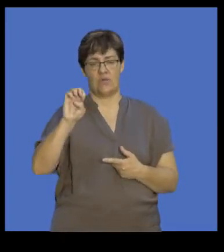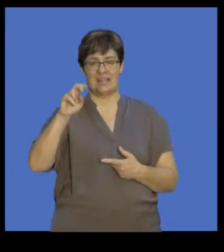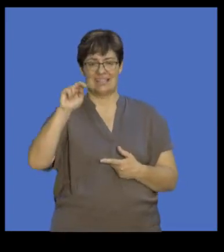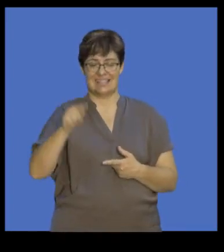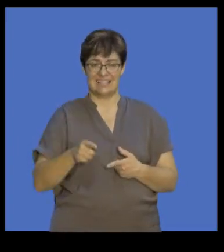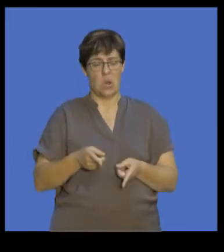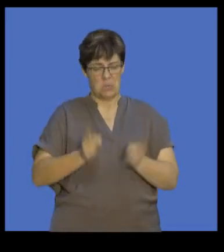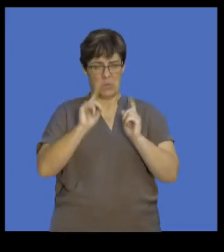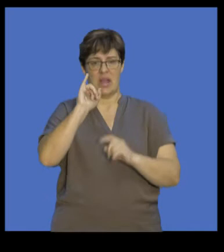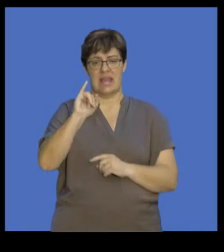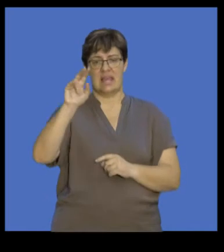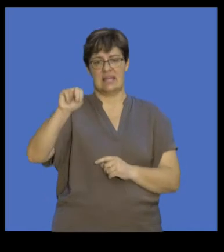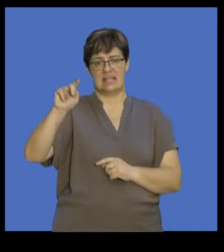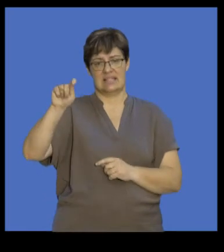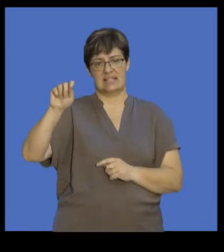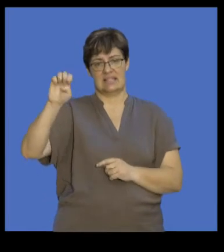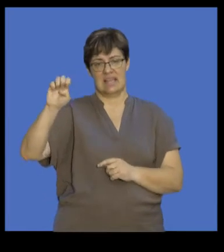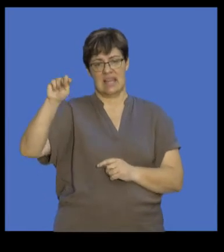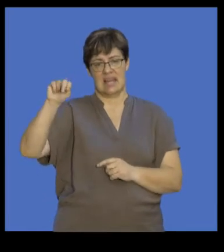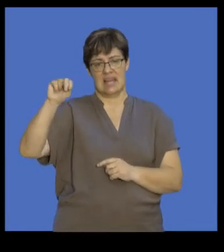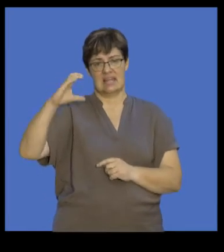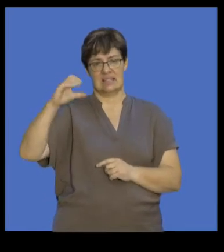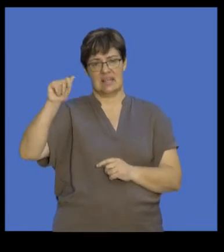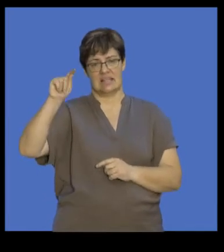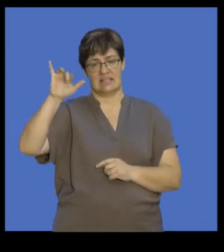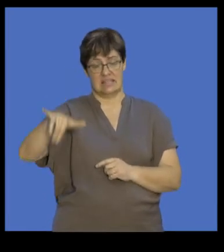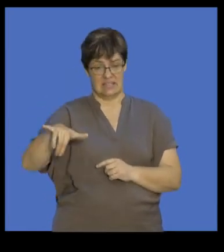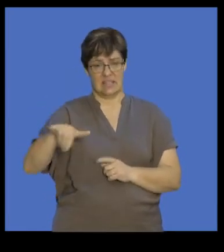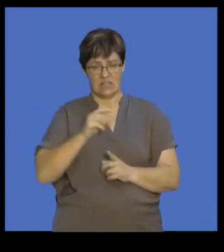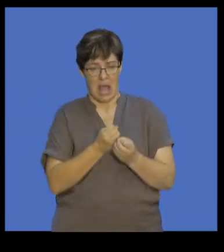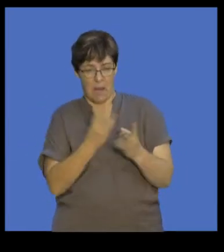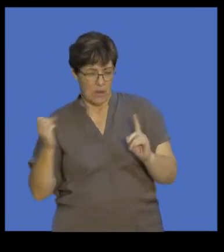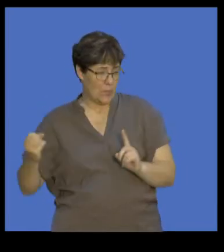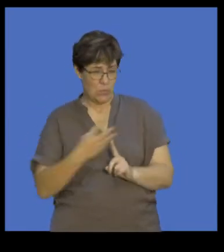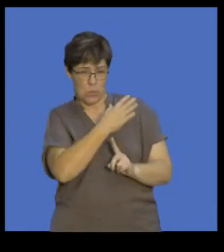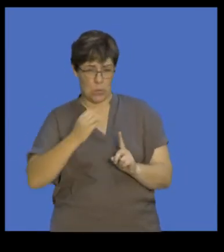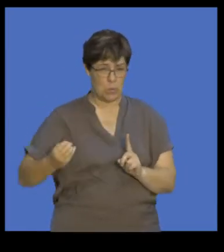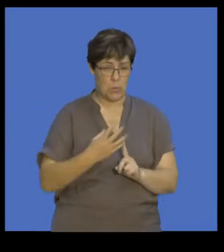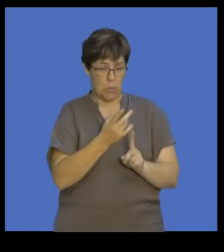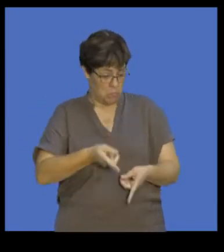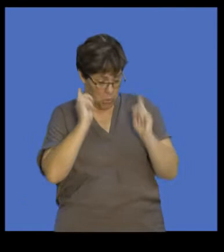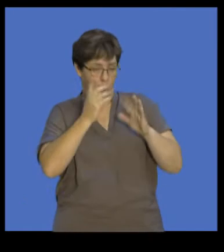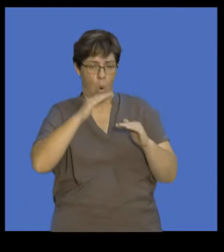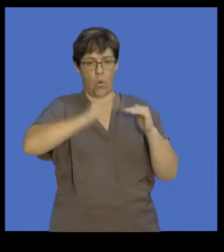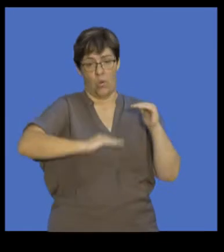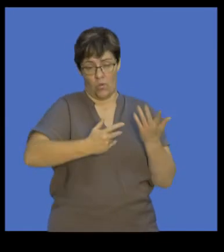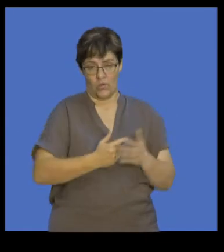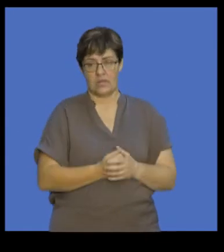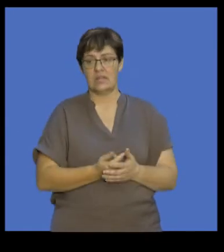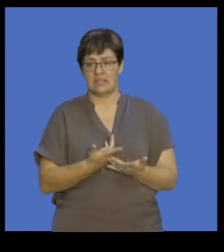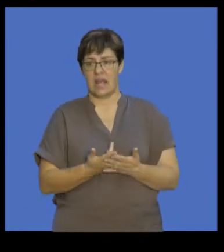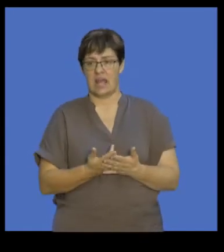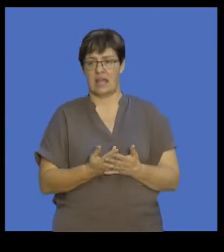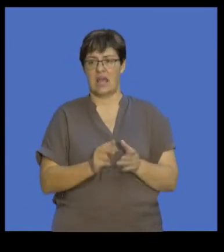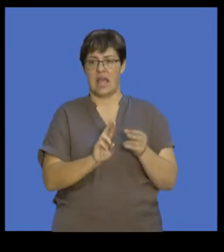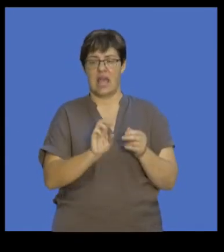is an indication of what is the intensity of charges flowing through a point per unit time. So the SI unit